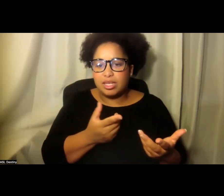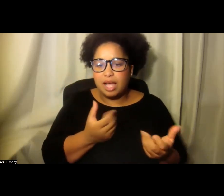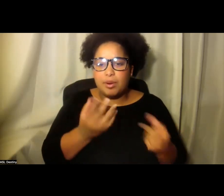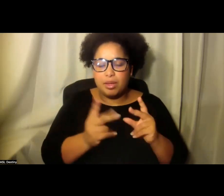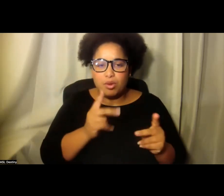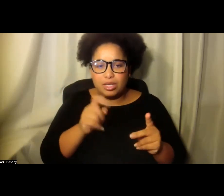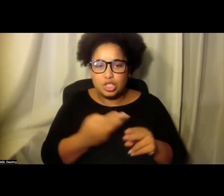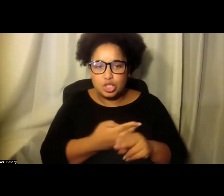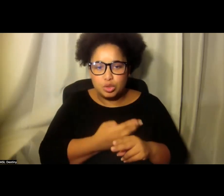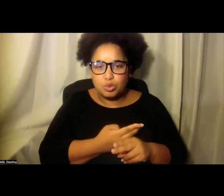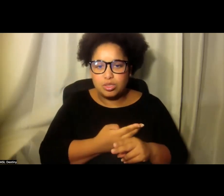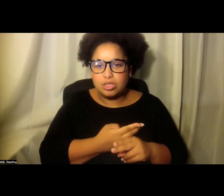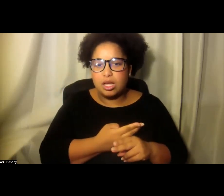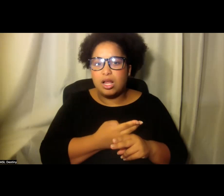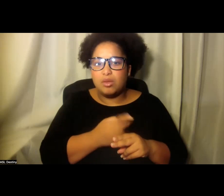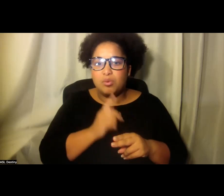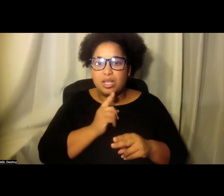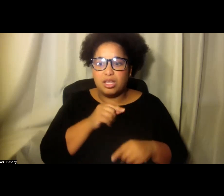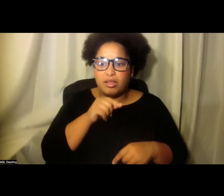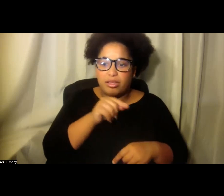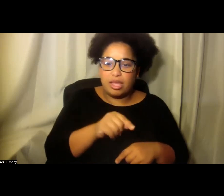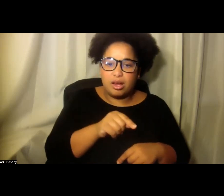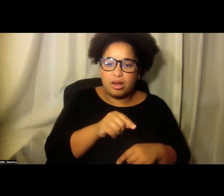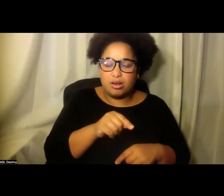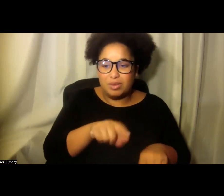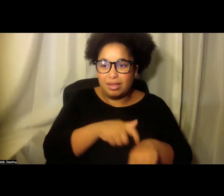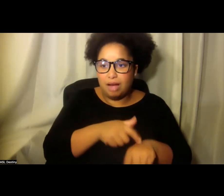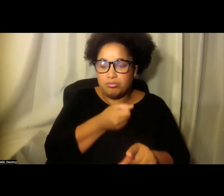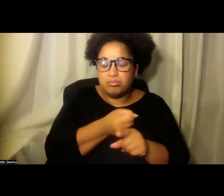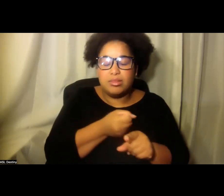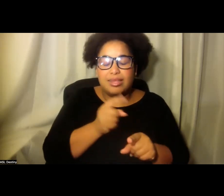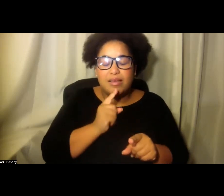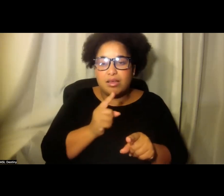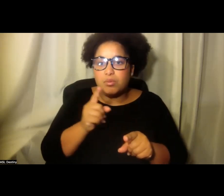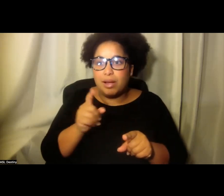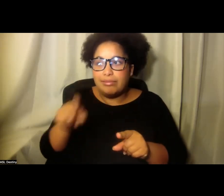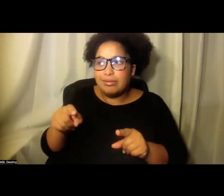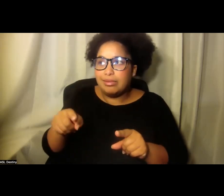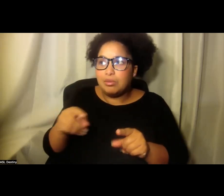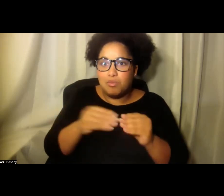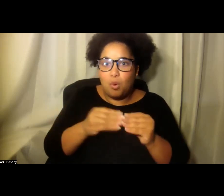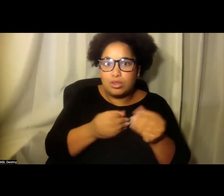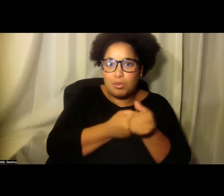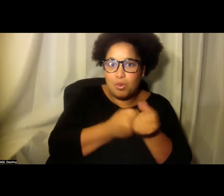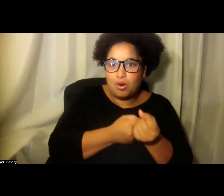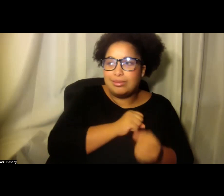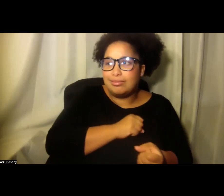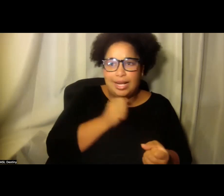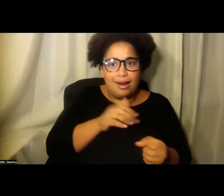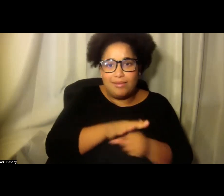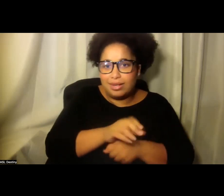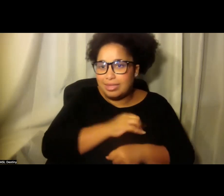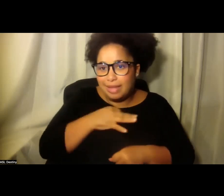more people are going to need resources from the food bank, and they only have so much size and so much staff. So I approached the